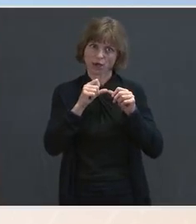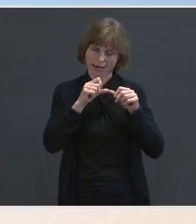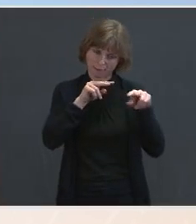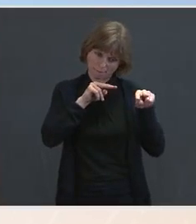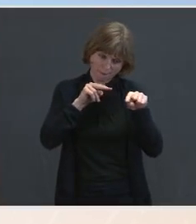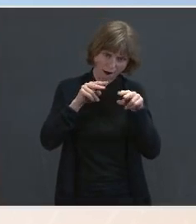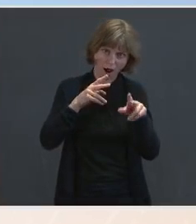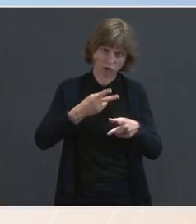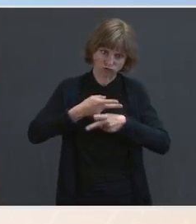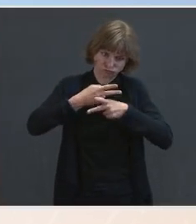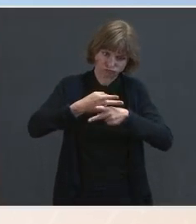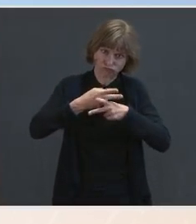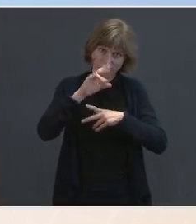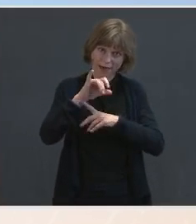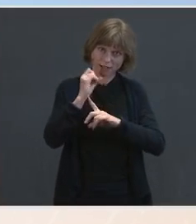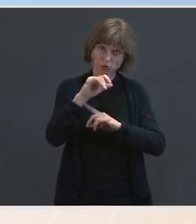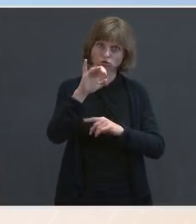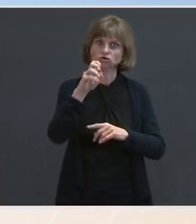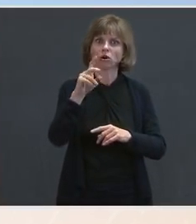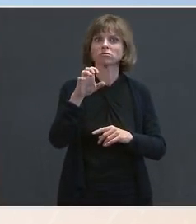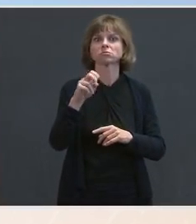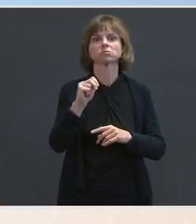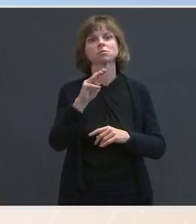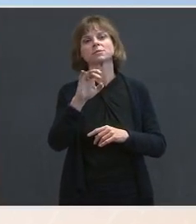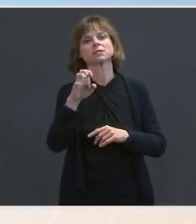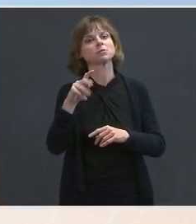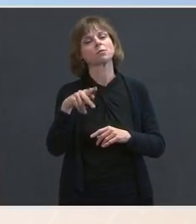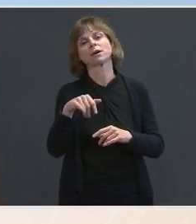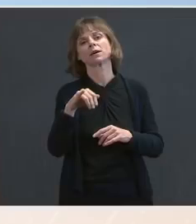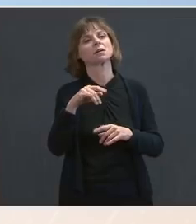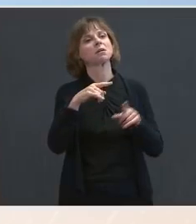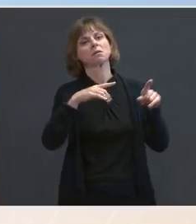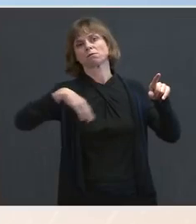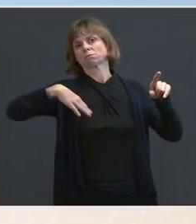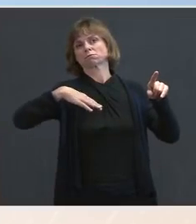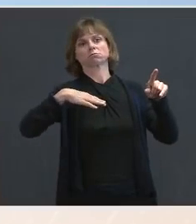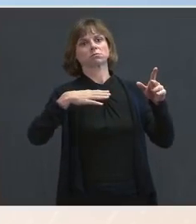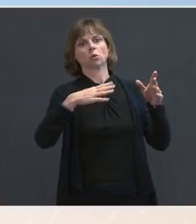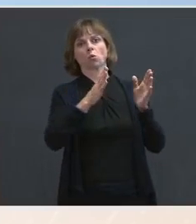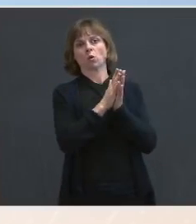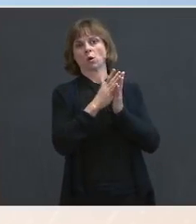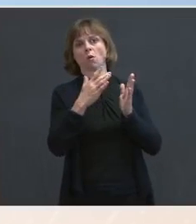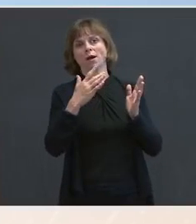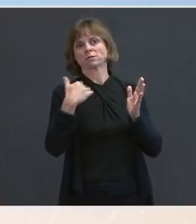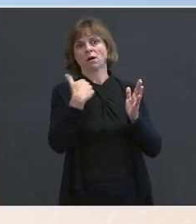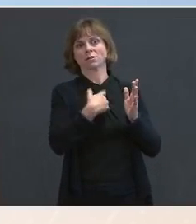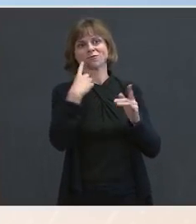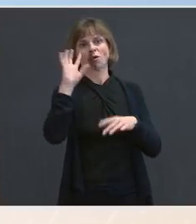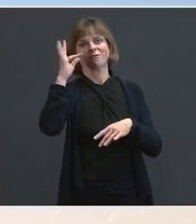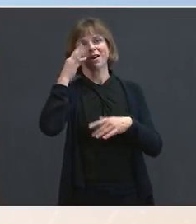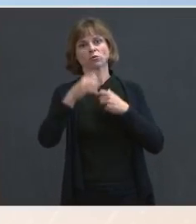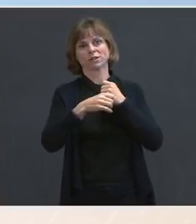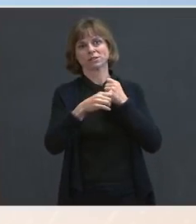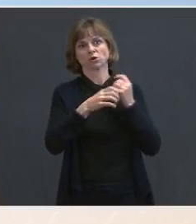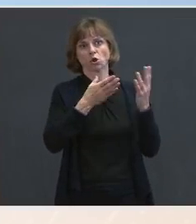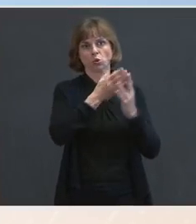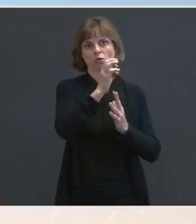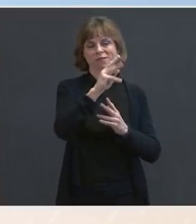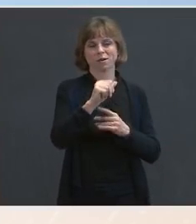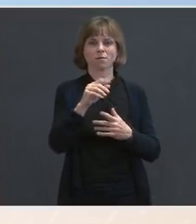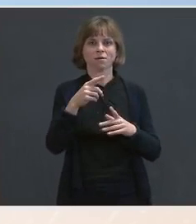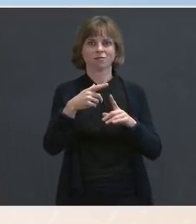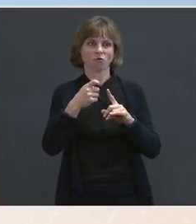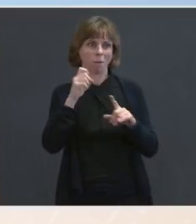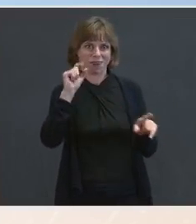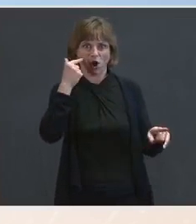Jackson, Mississippi. We're not currently tracking any requests for federal assistance through FEMA from the governor, which is how, of course, that process works